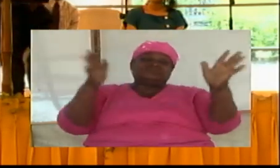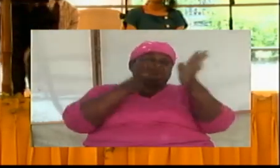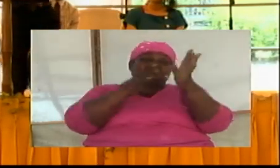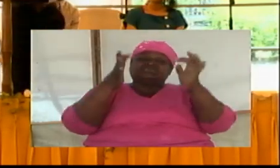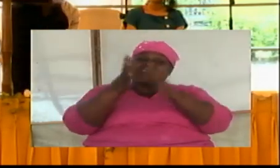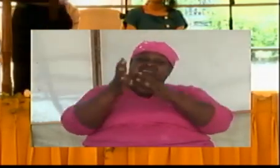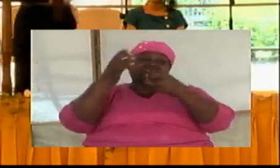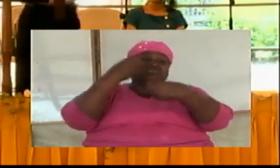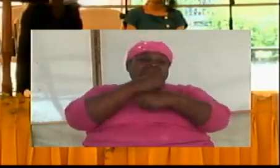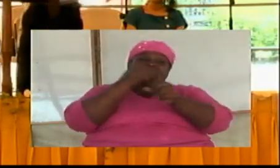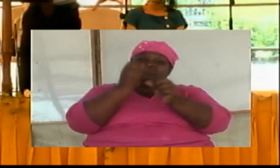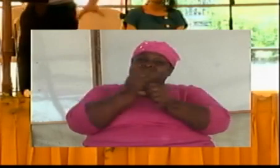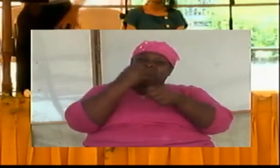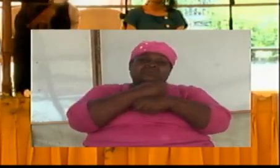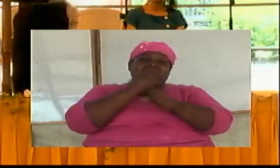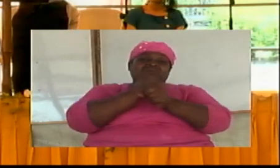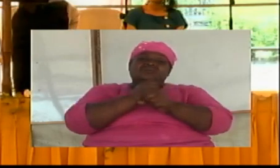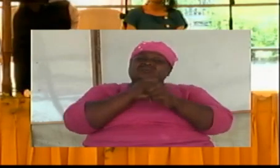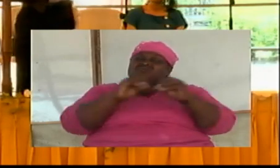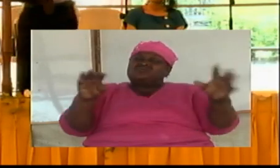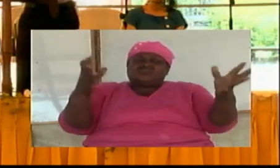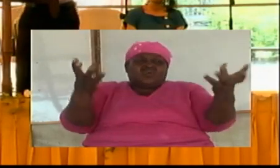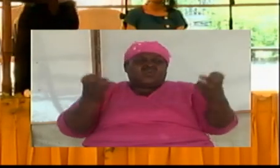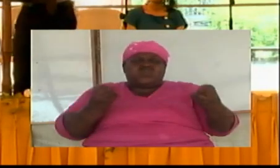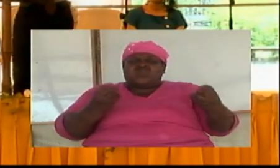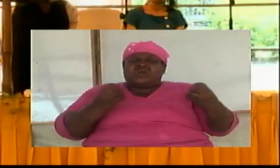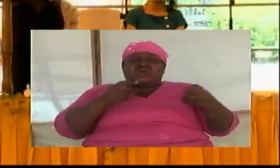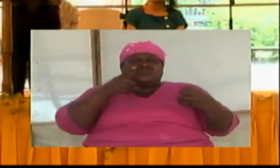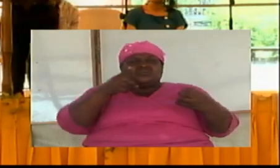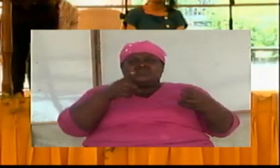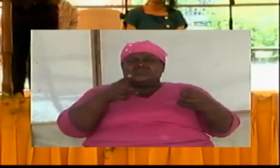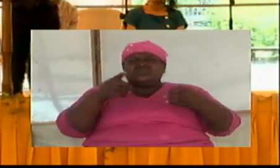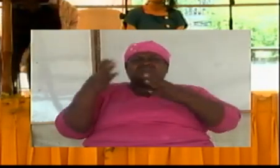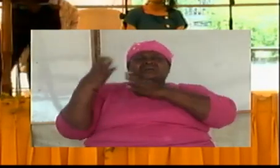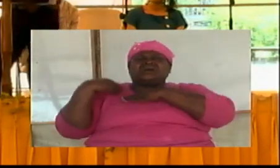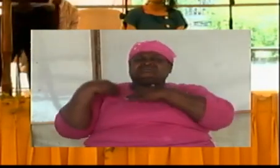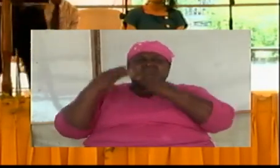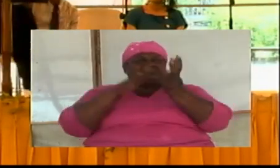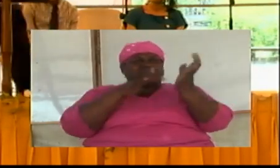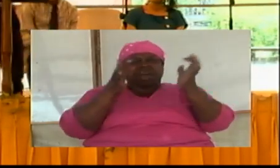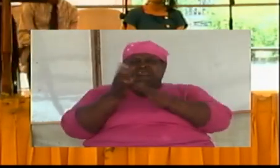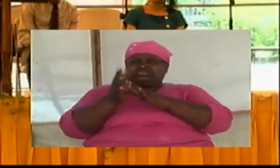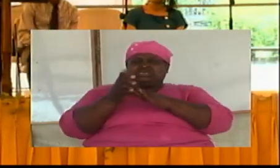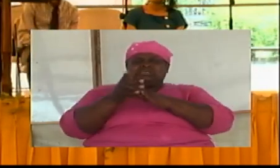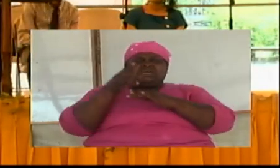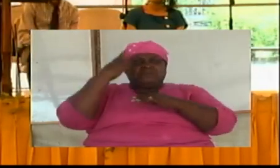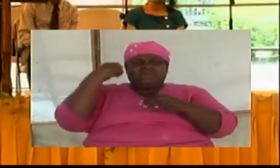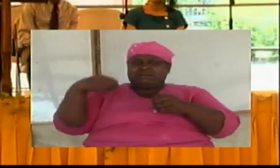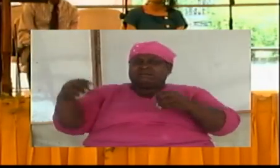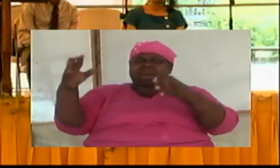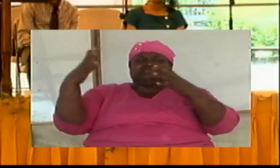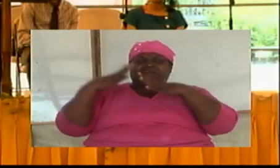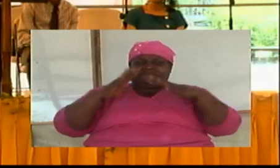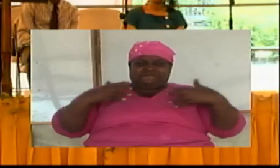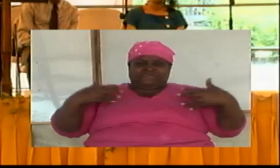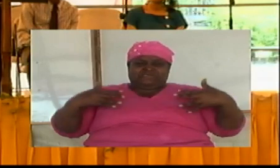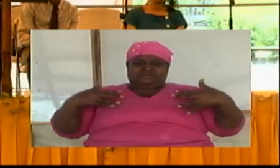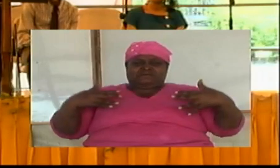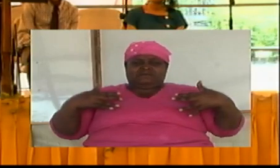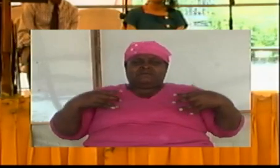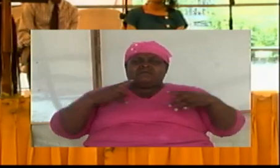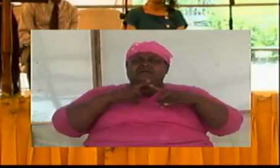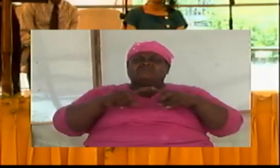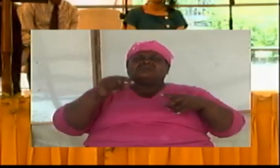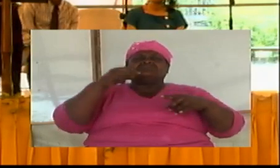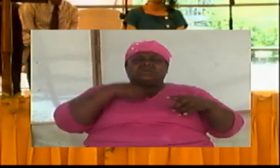about what is to come on the earth. I don't want you to accept Christ because of that. But I want you to see the need